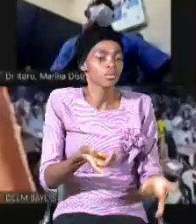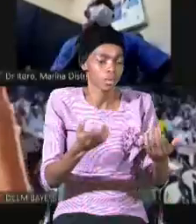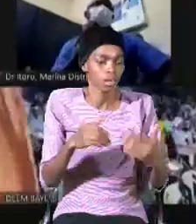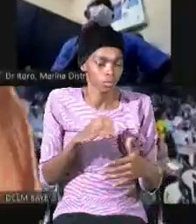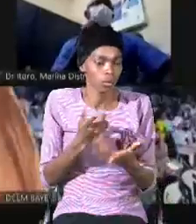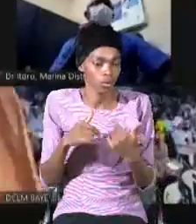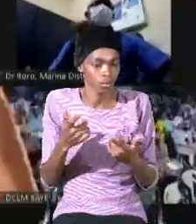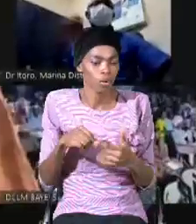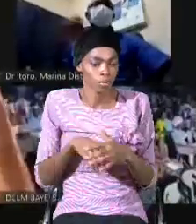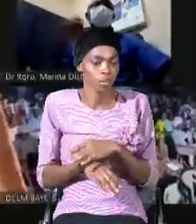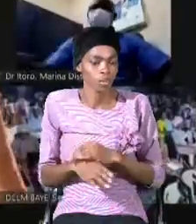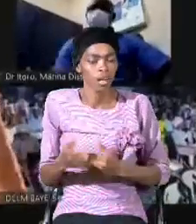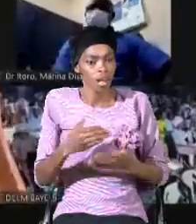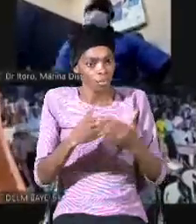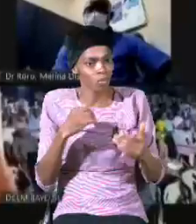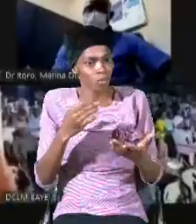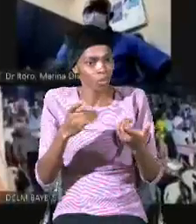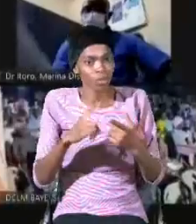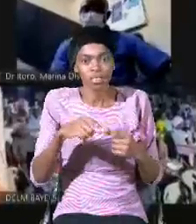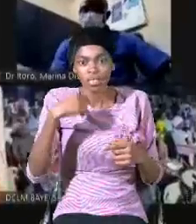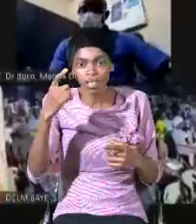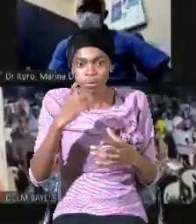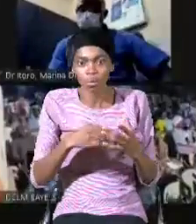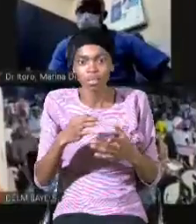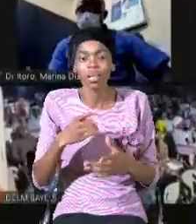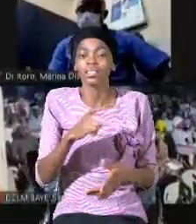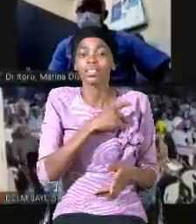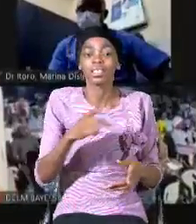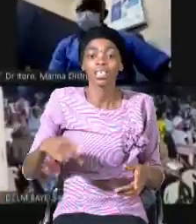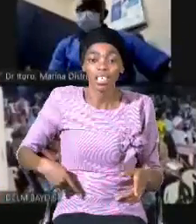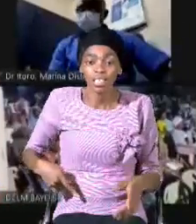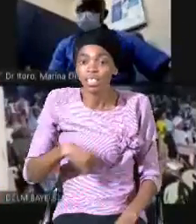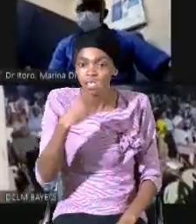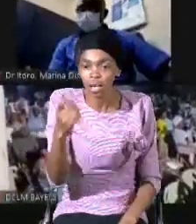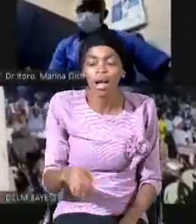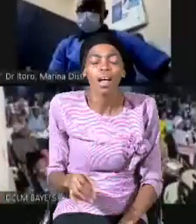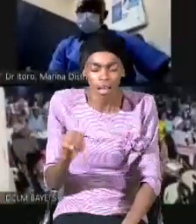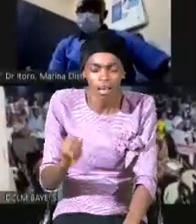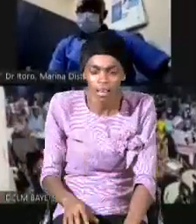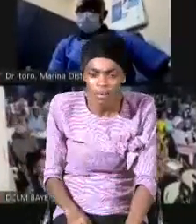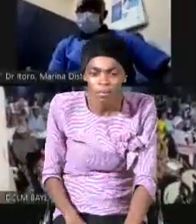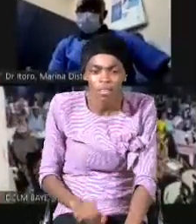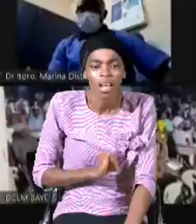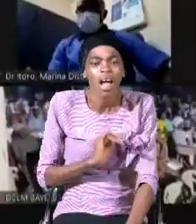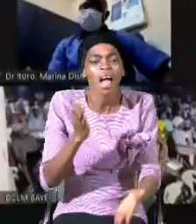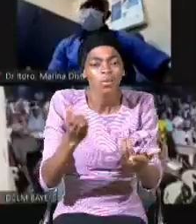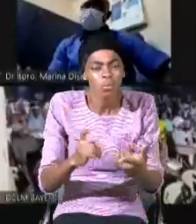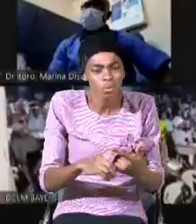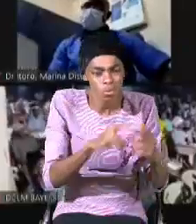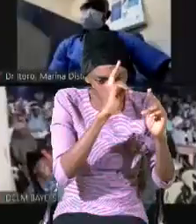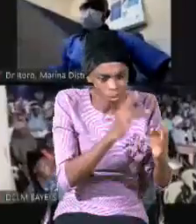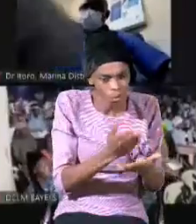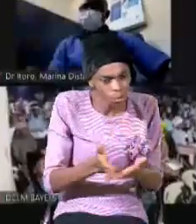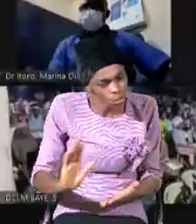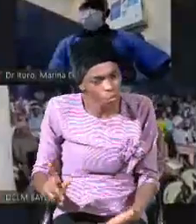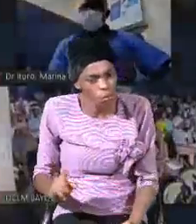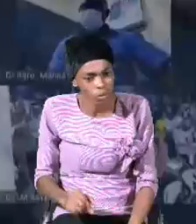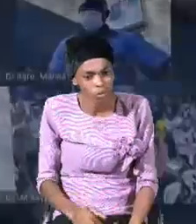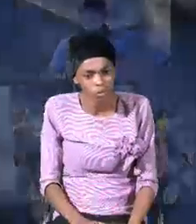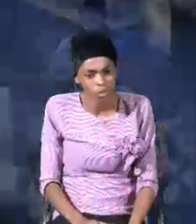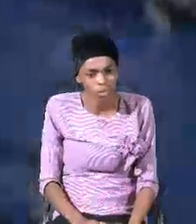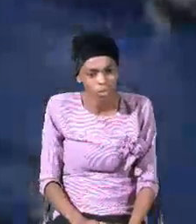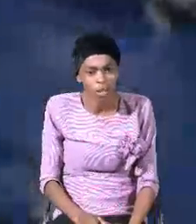said what he wanted to say, the king said, now, I want to honor somebody. What